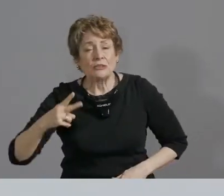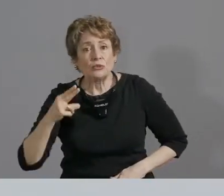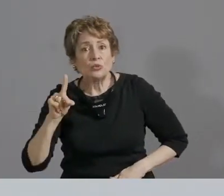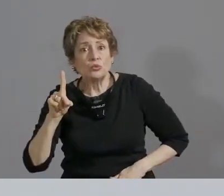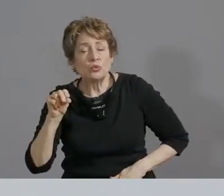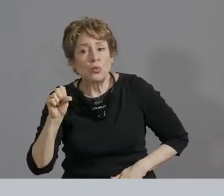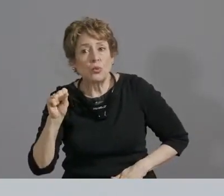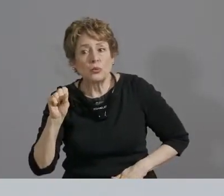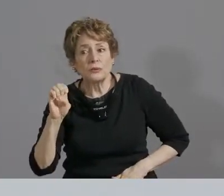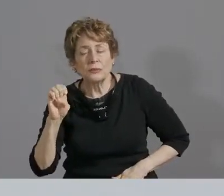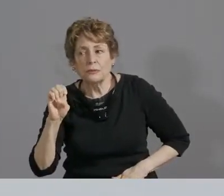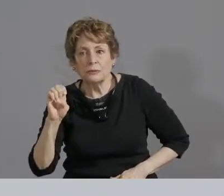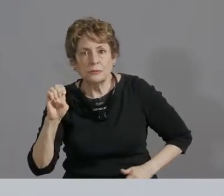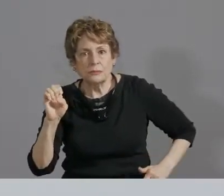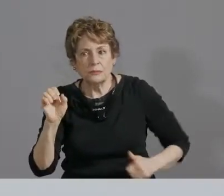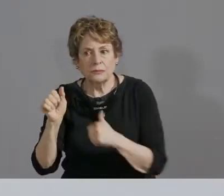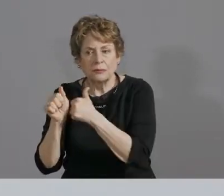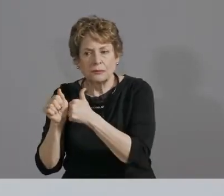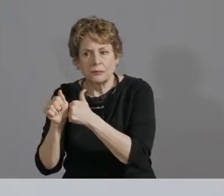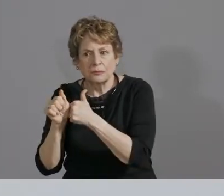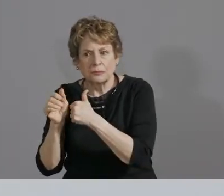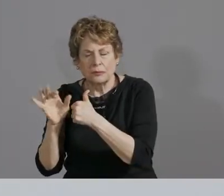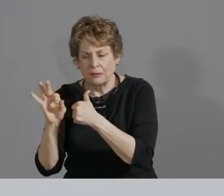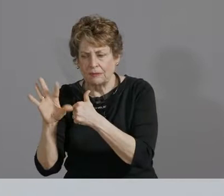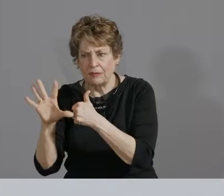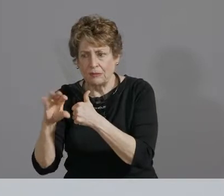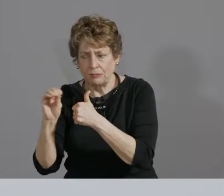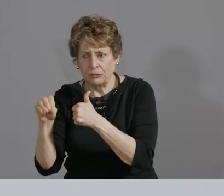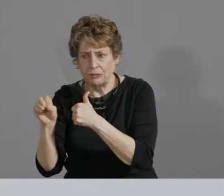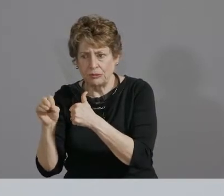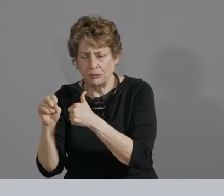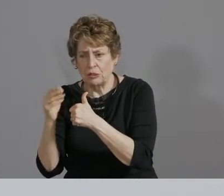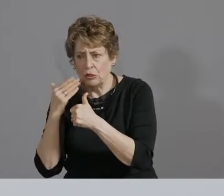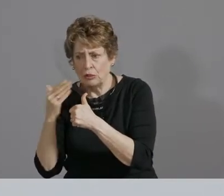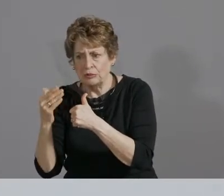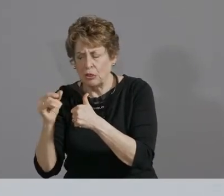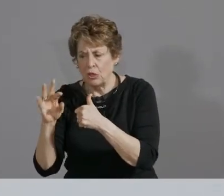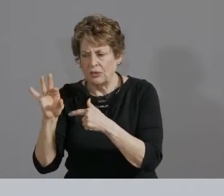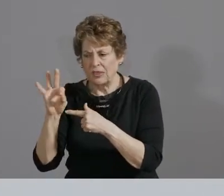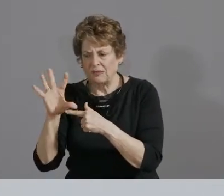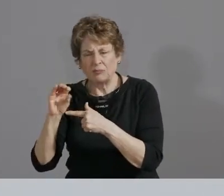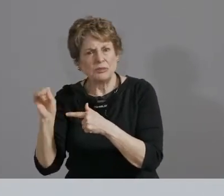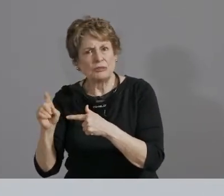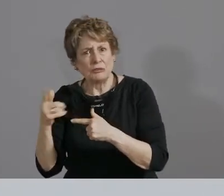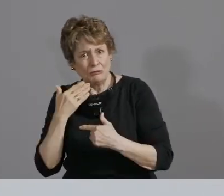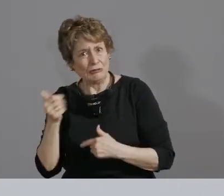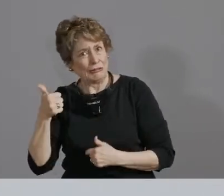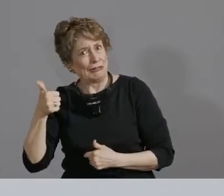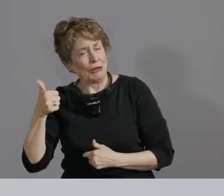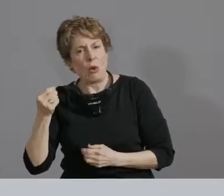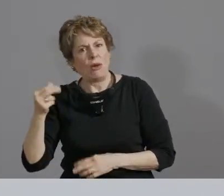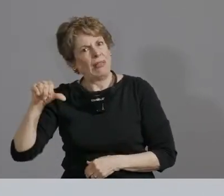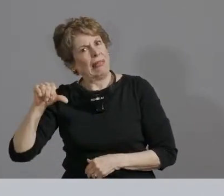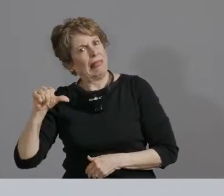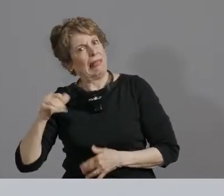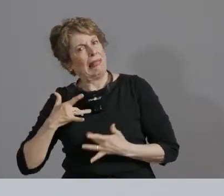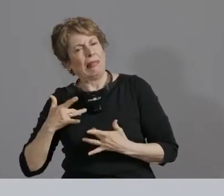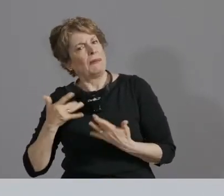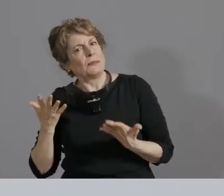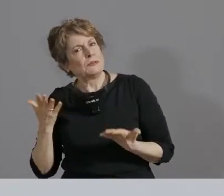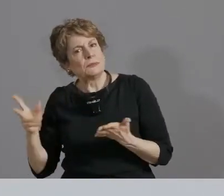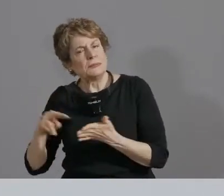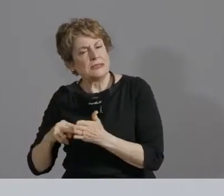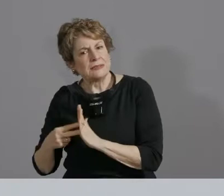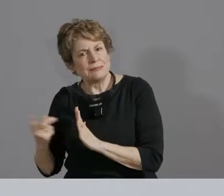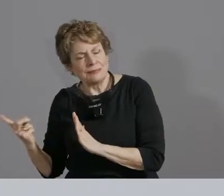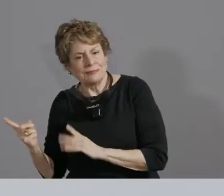show that they've been very efficient, or is this something that's worrisome? No, so I think that's, I would look at it from both ways.